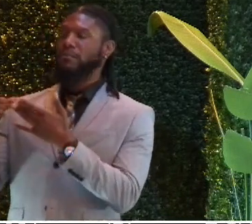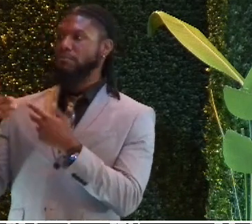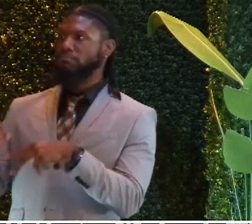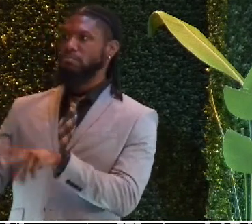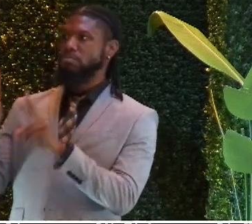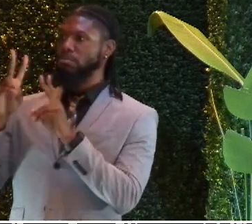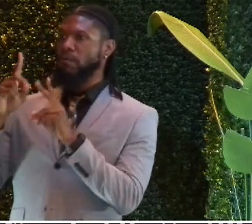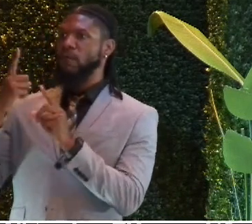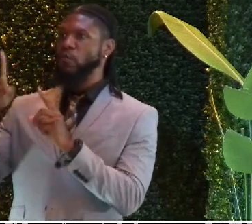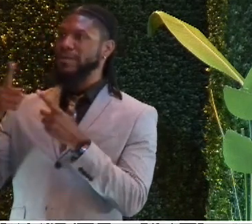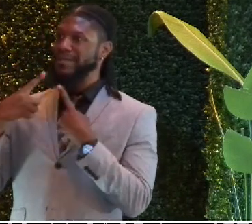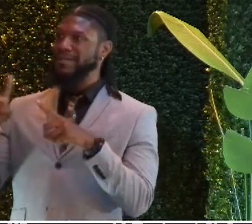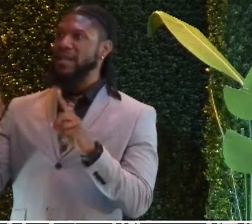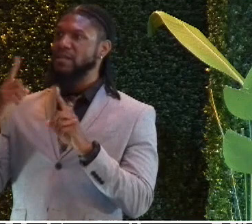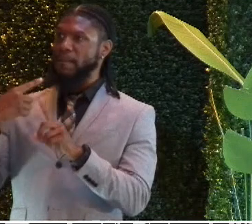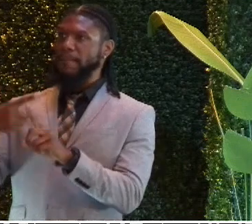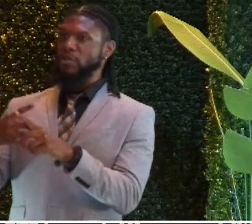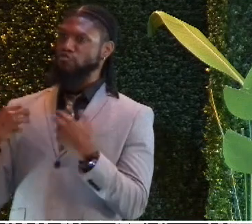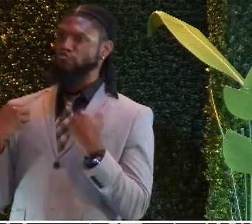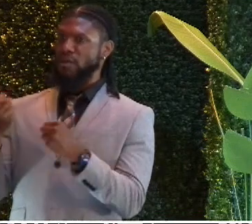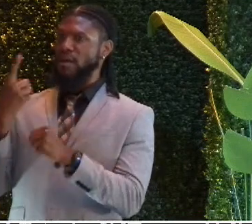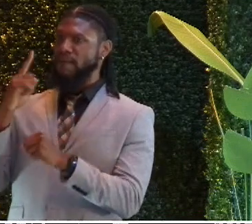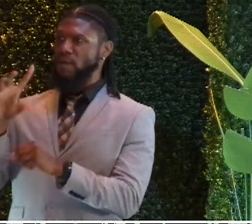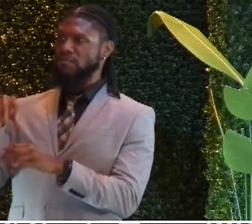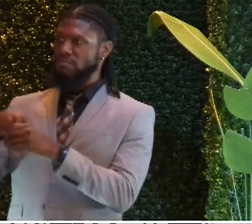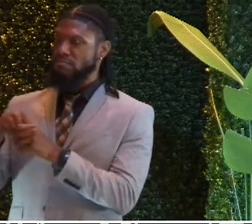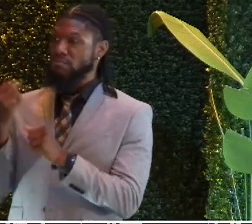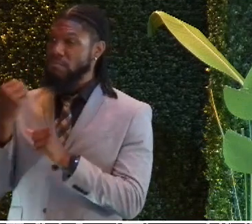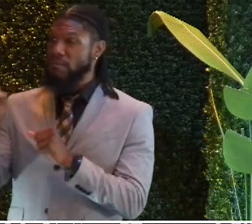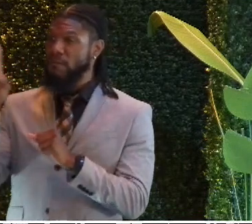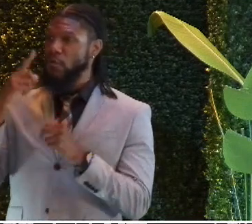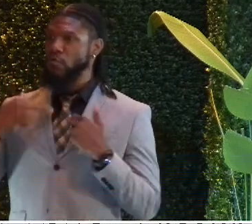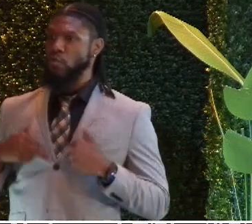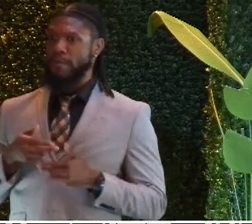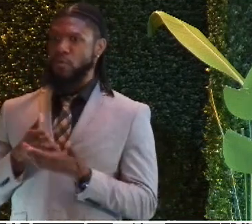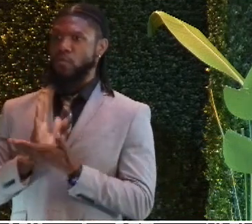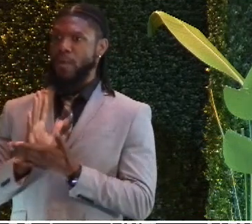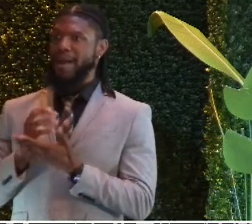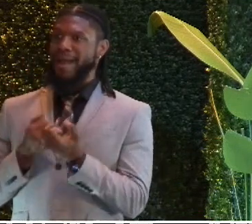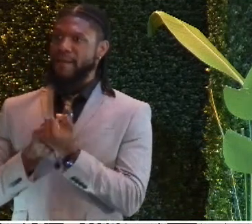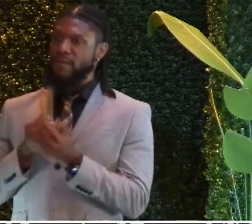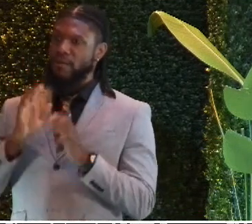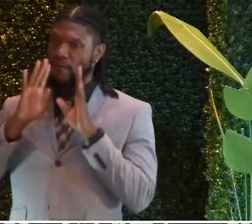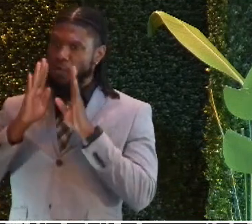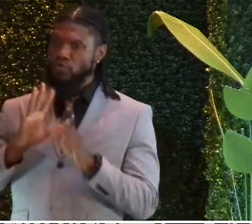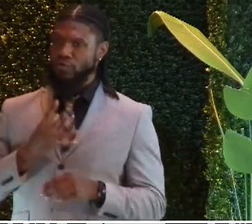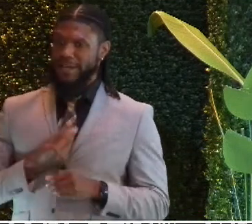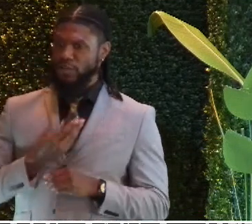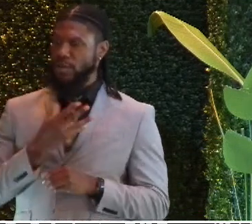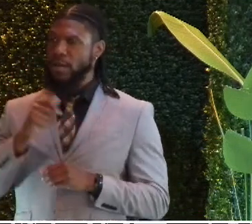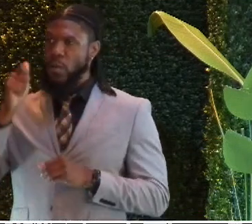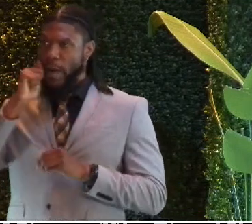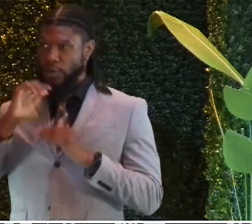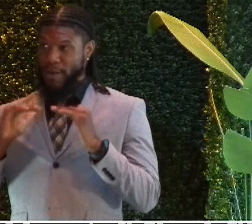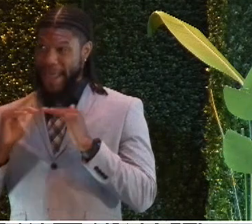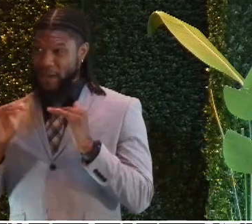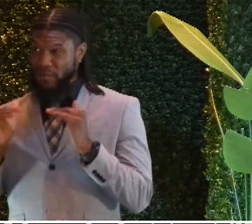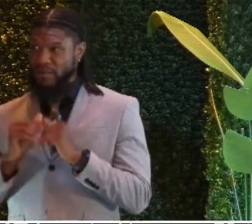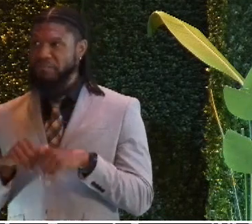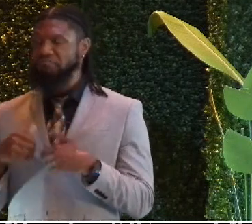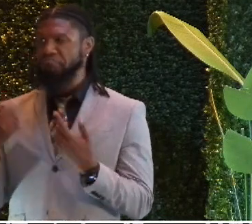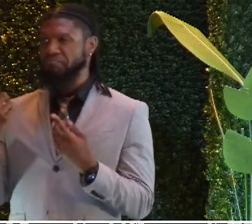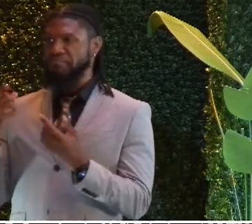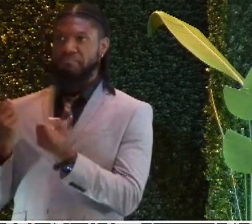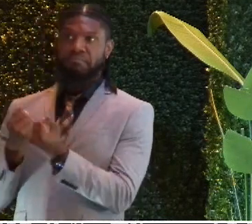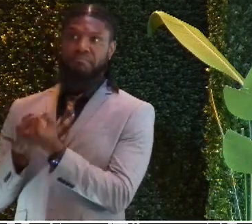movement for human rights advocacy focused on transgender and racial equity. A fan favorite of